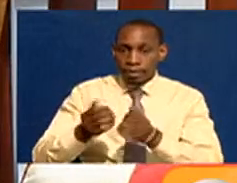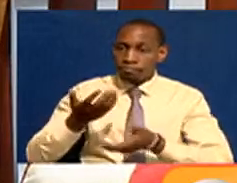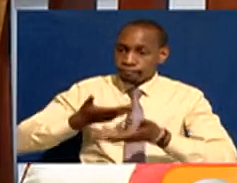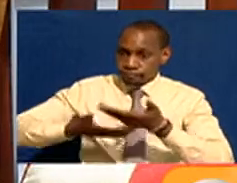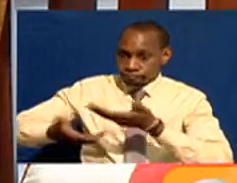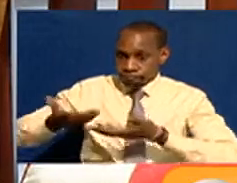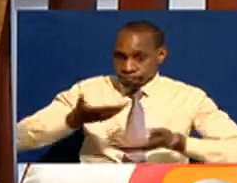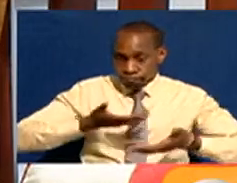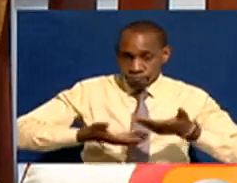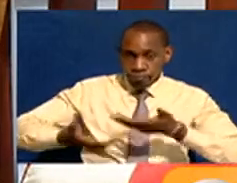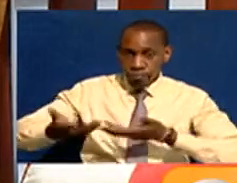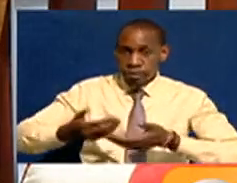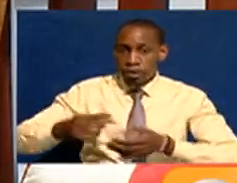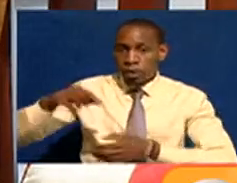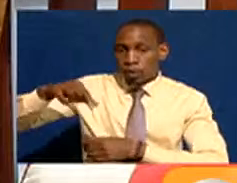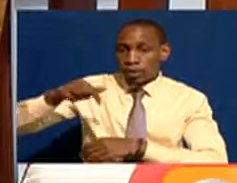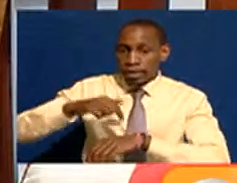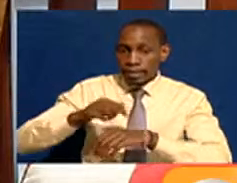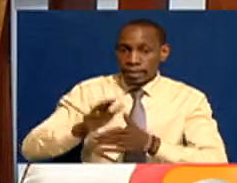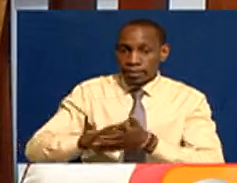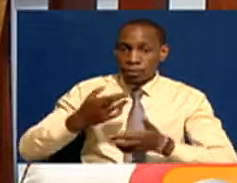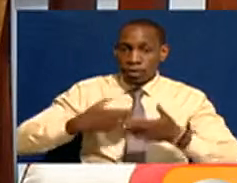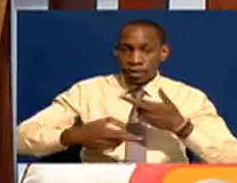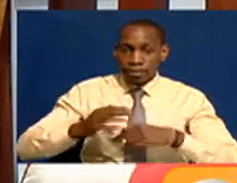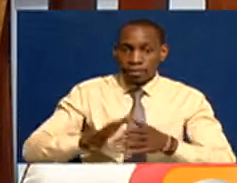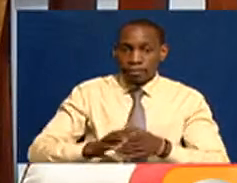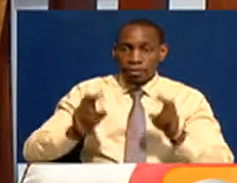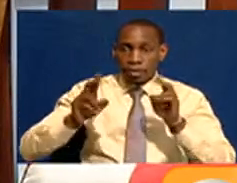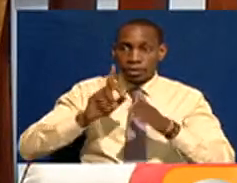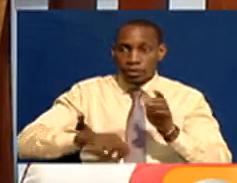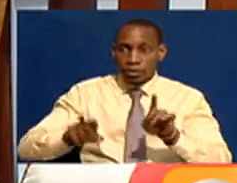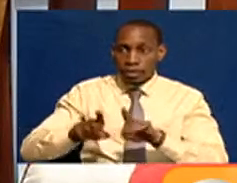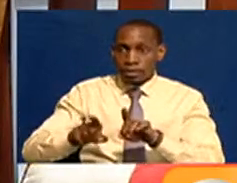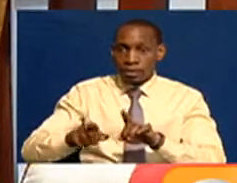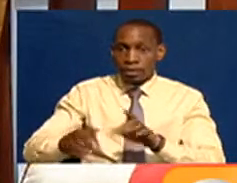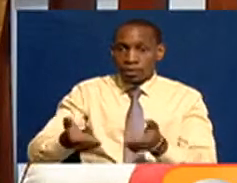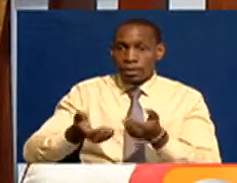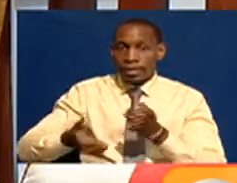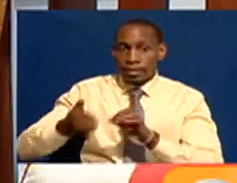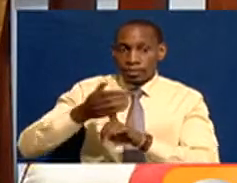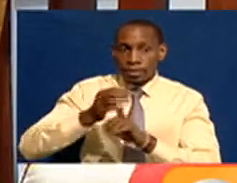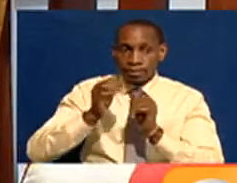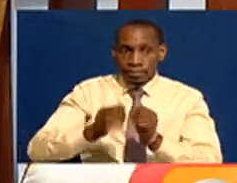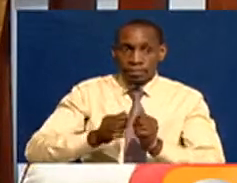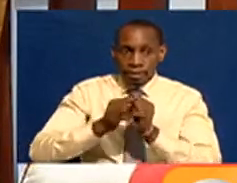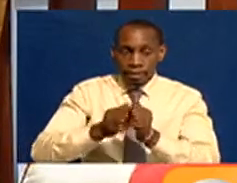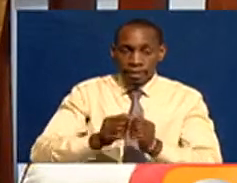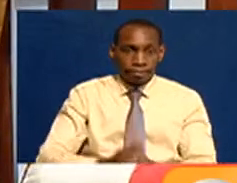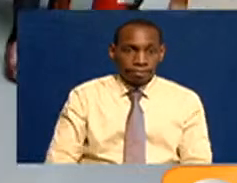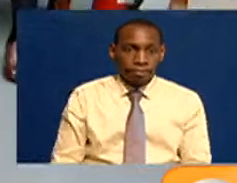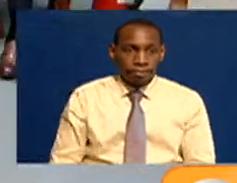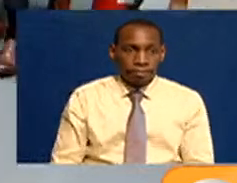together quarterly just to review what are the issues that then we need to achieve together. Yeah.